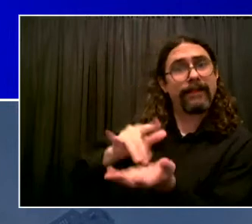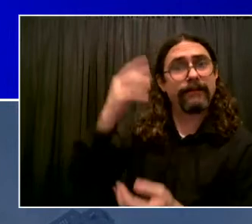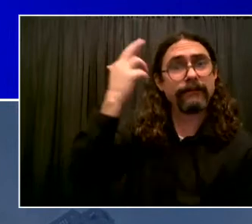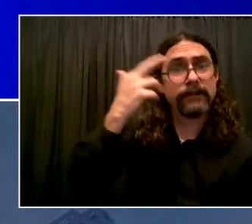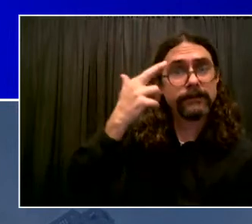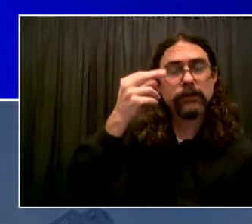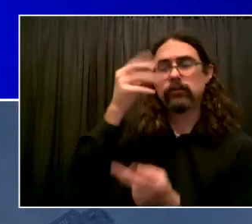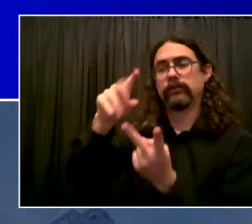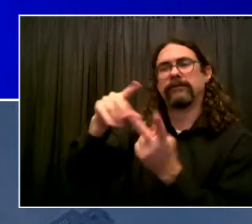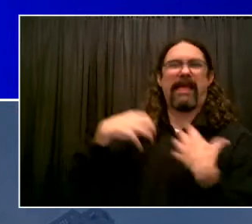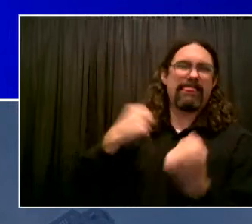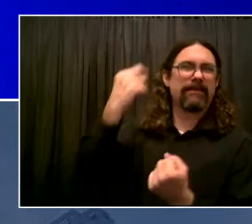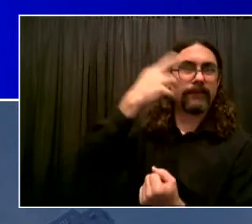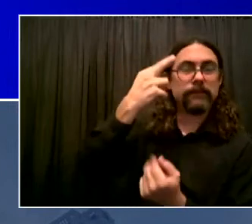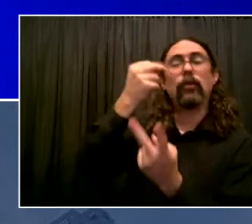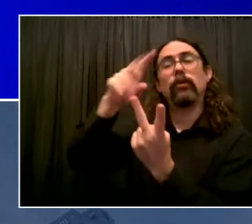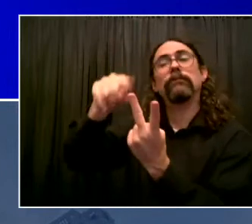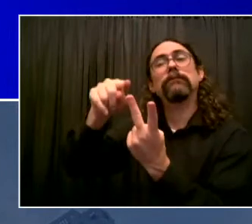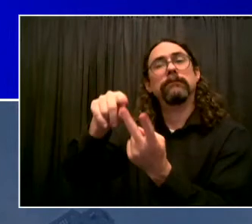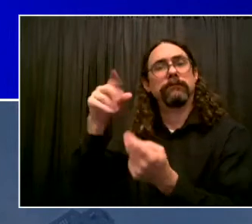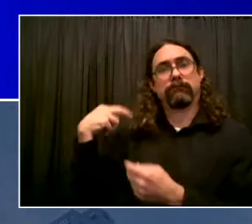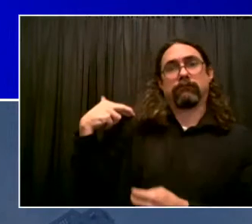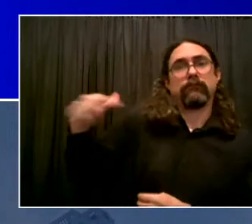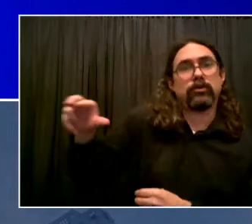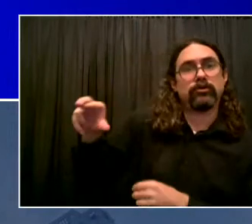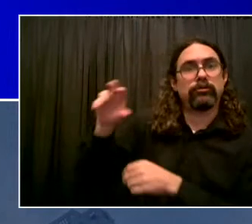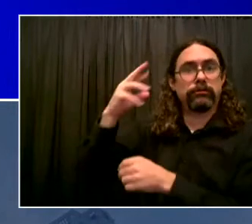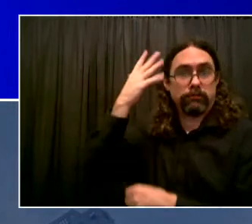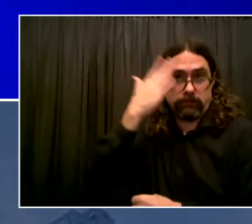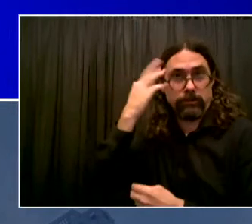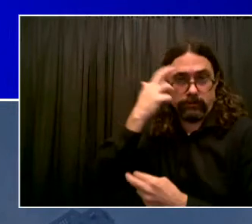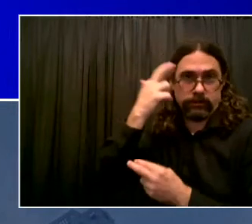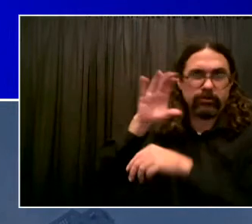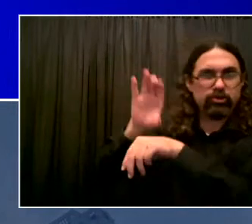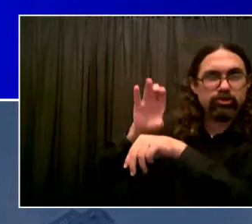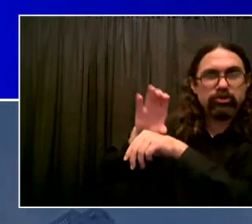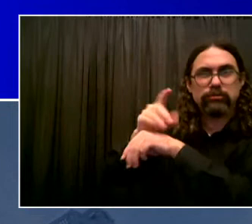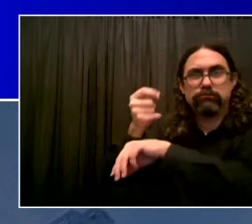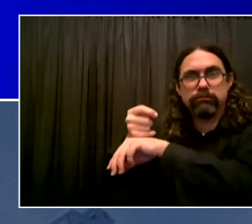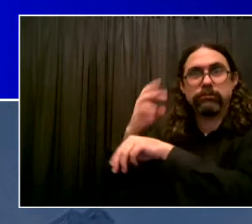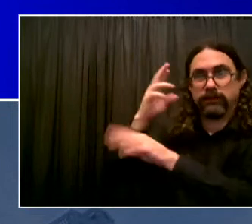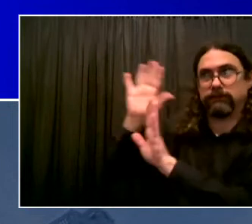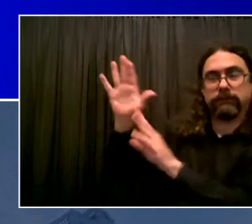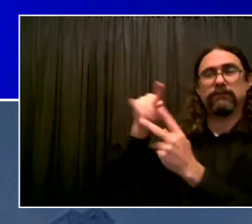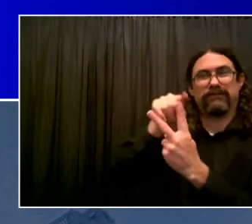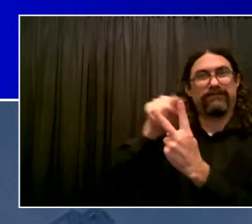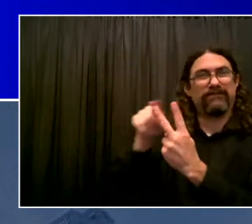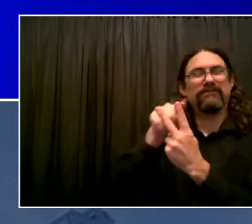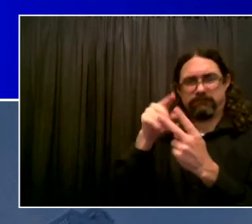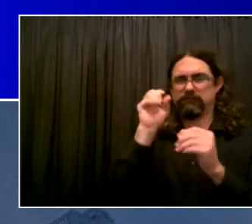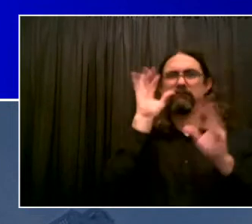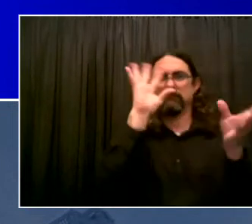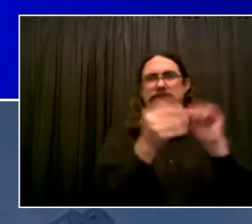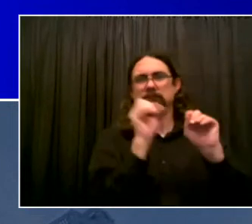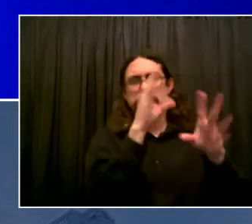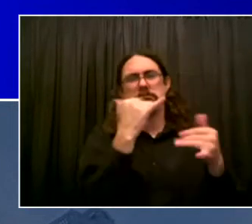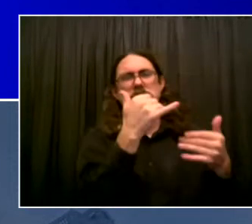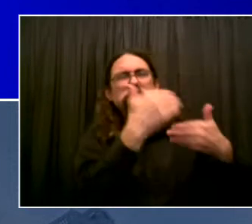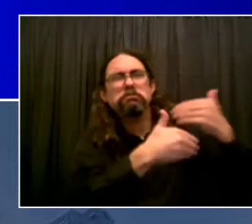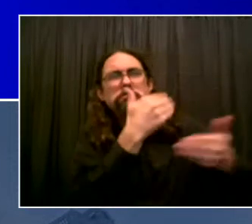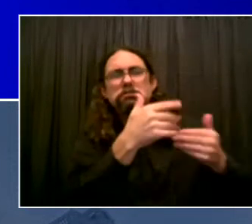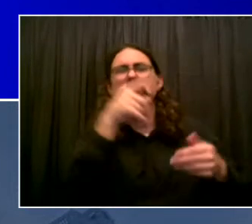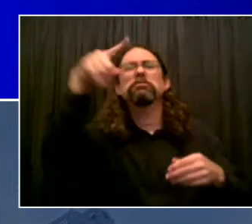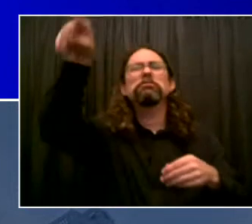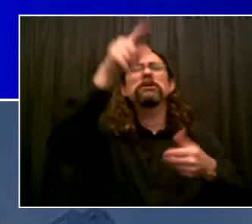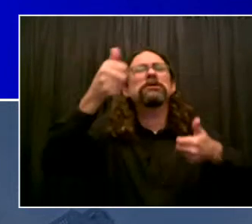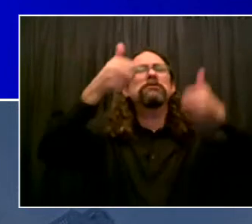do. But let's be clear, our agencies, and I want to thank Commissioner Nigro, Commissioner Shea, Commissioner